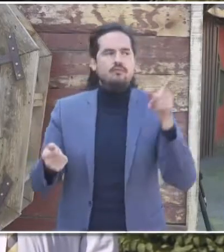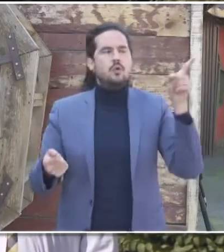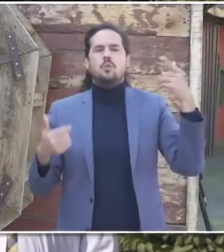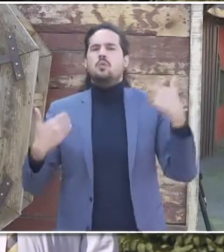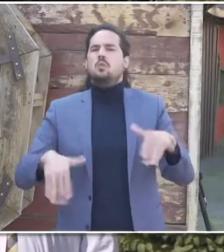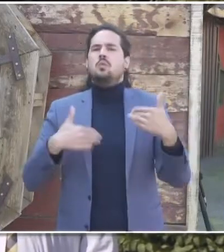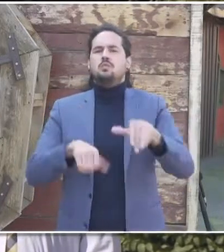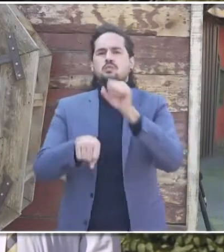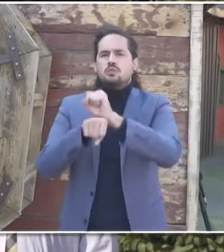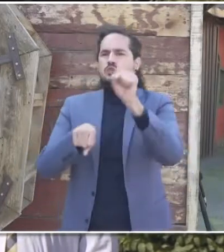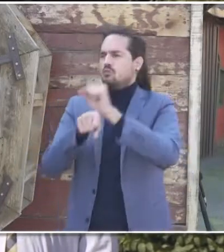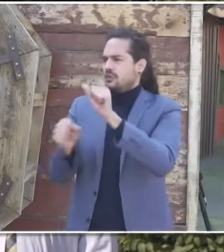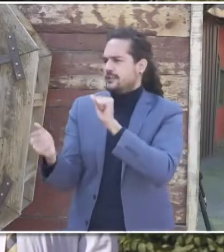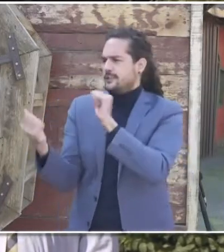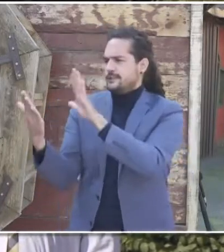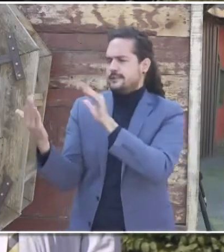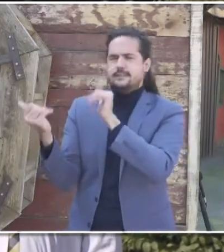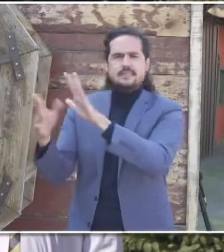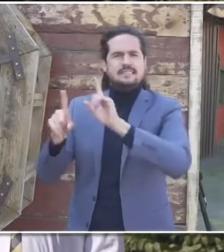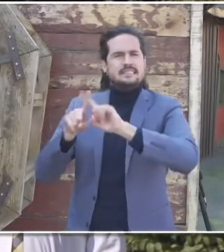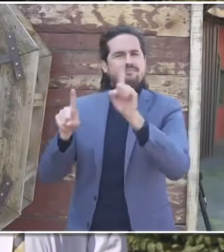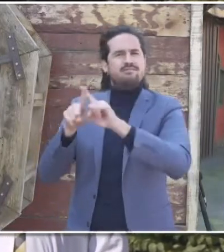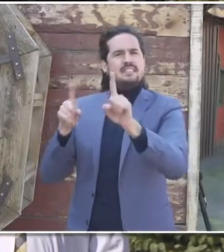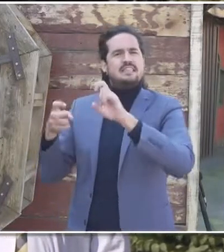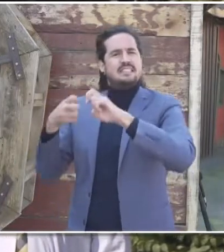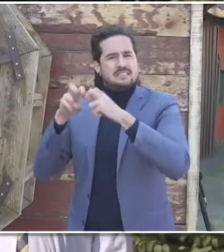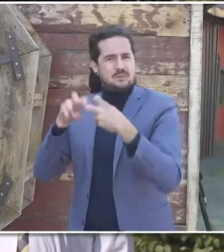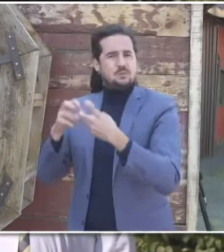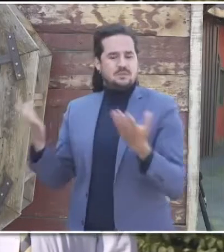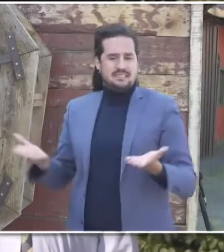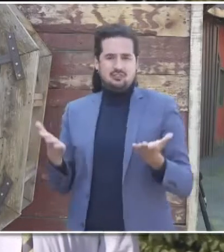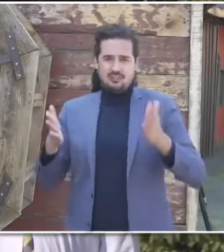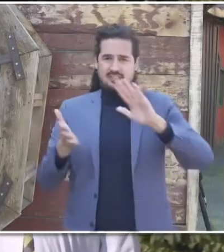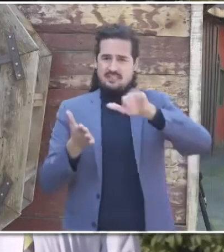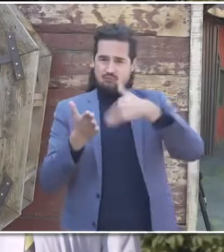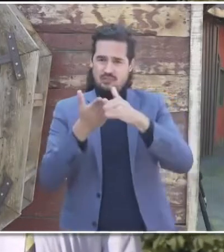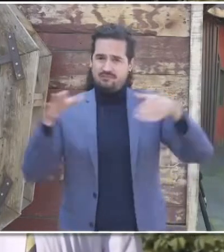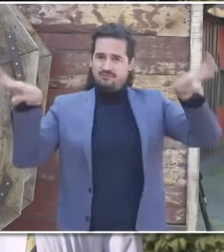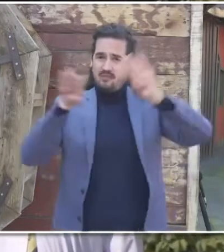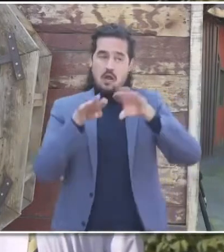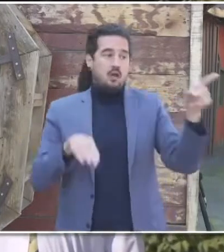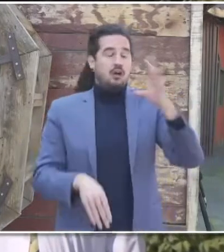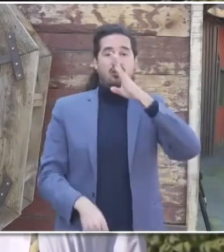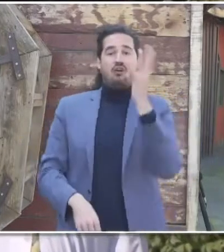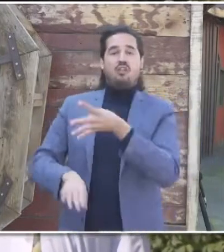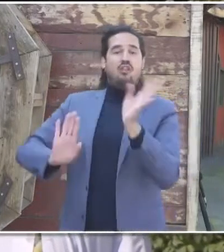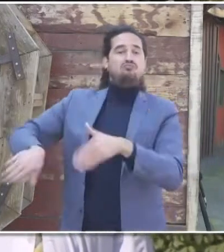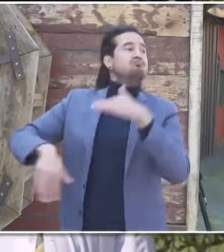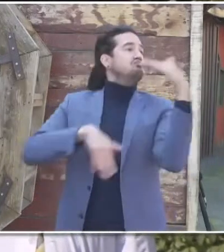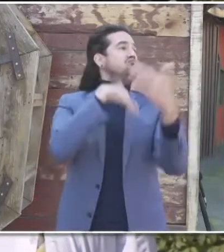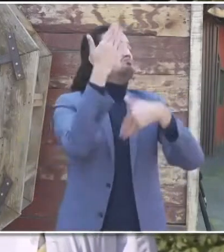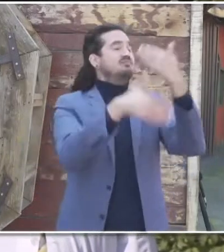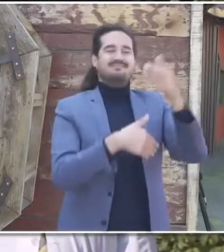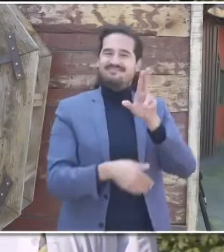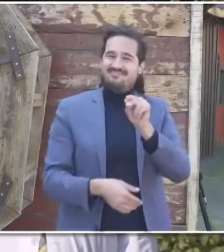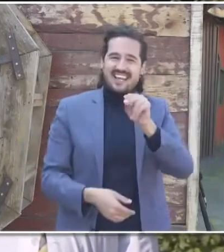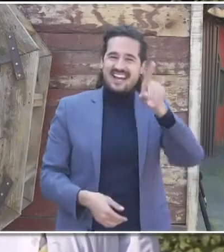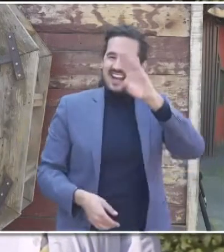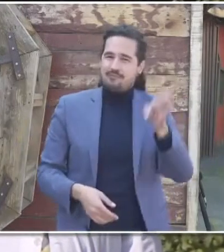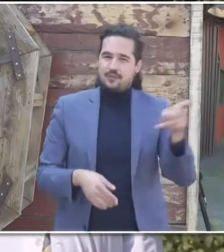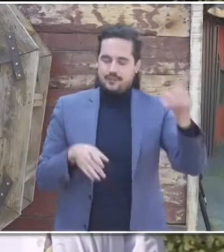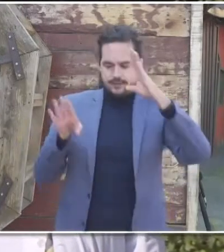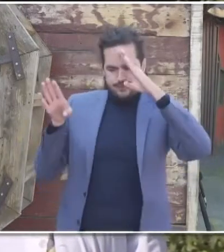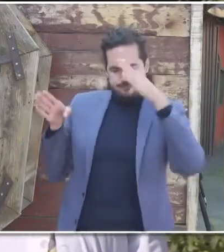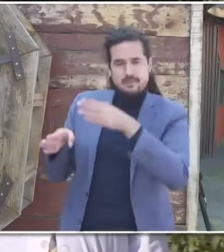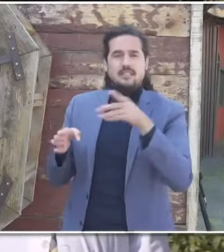to addressing these needs here in the Valley, and he's never forgotten us. And he's made tough decisions that aren't popular right now, as